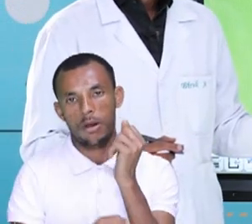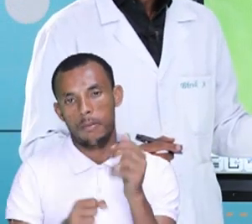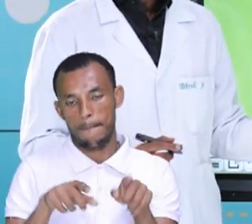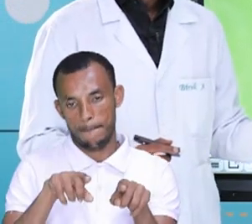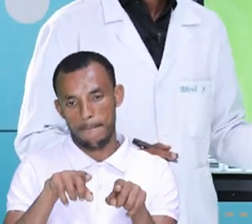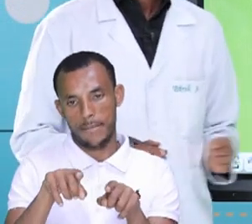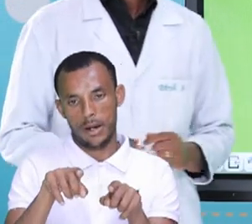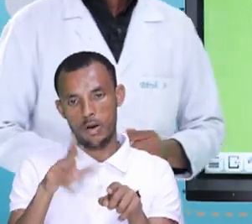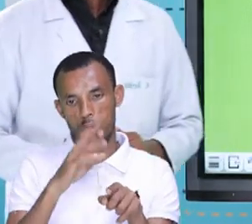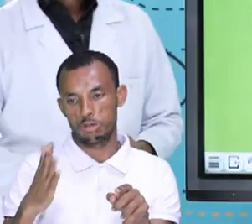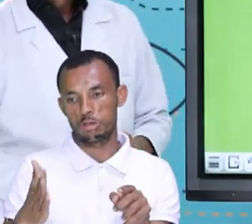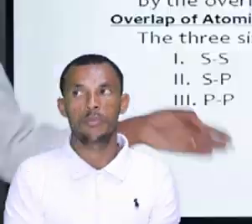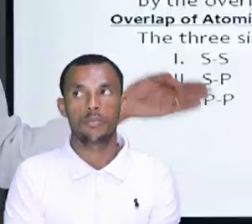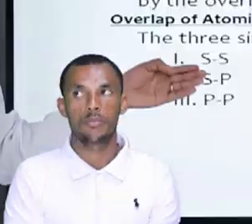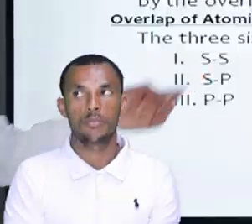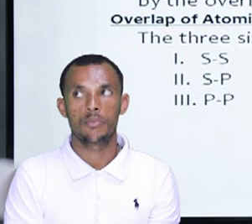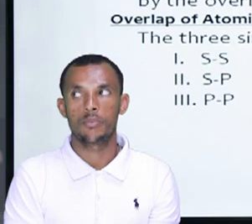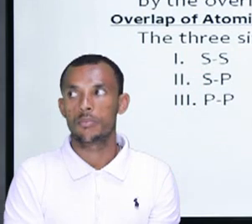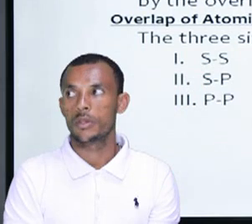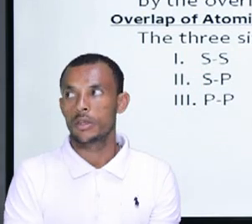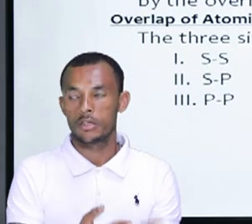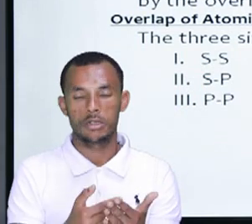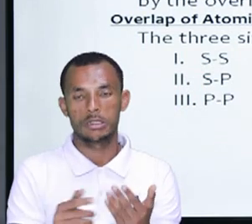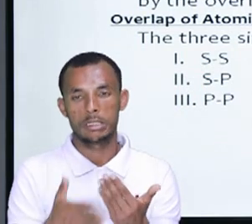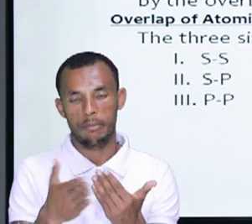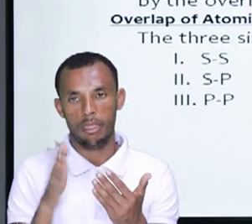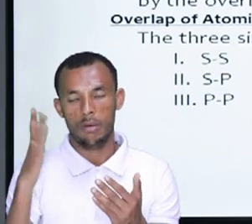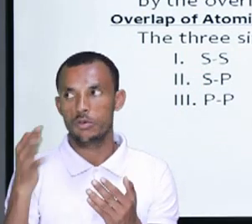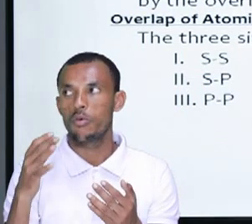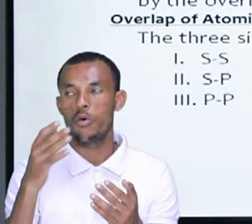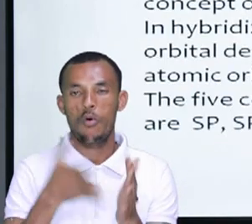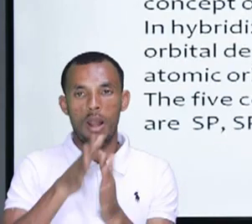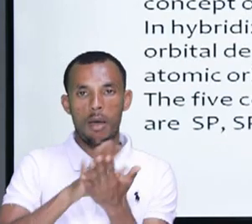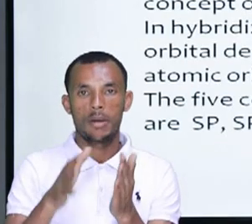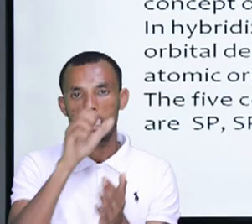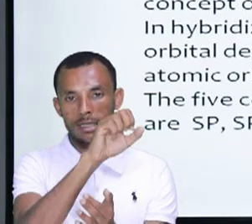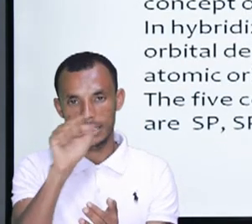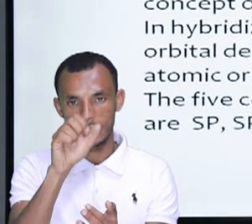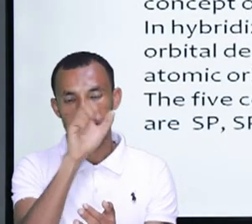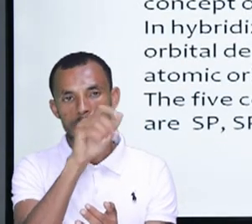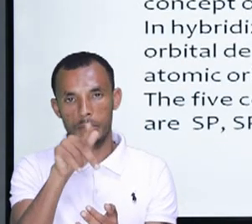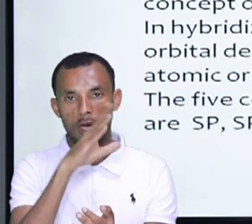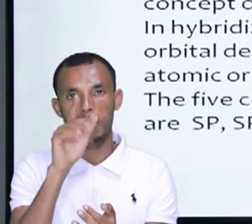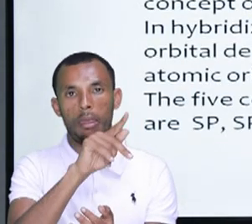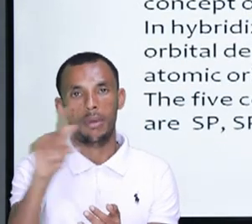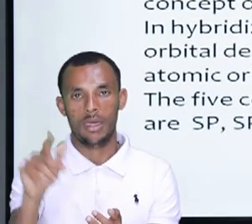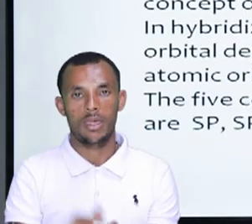parallel or side to side. Therefore, the 3 simple types of overlaps are SS, SP, and